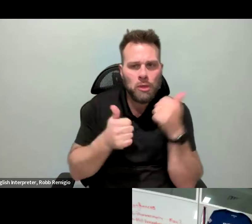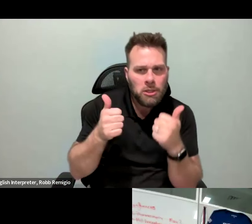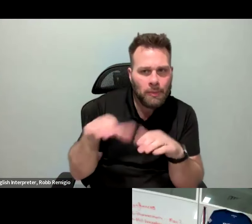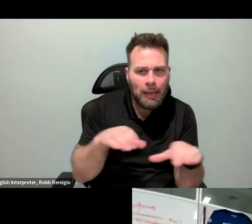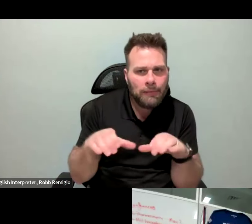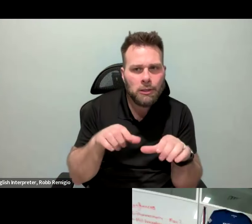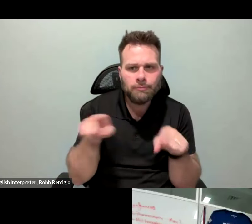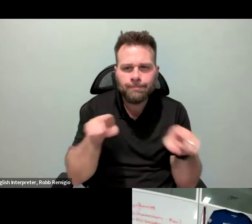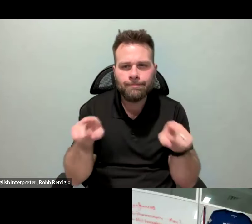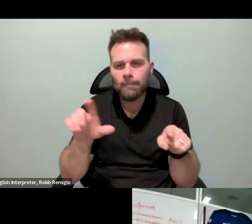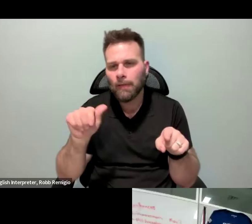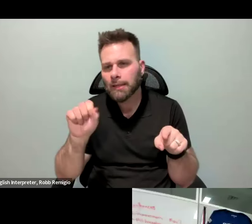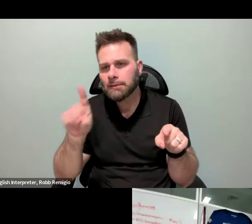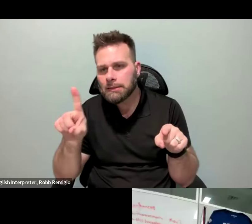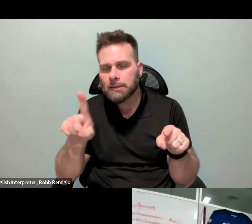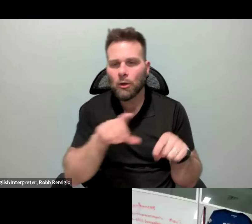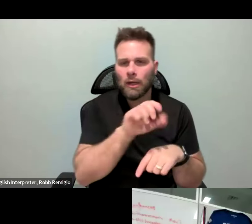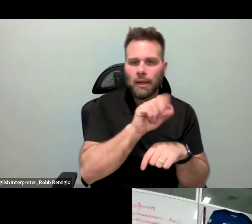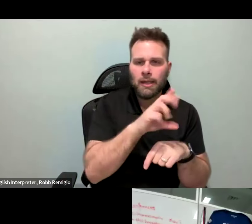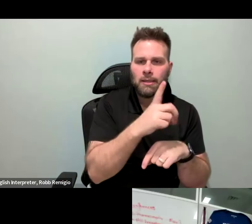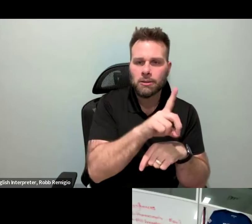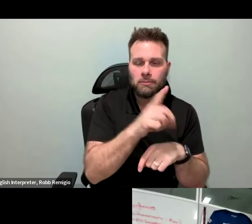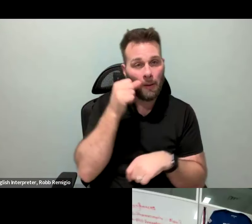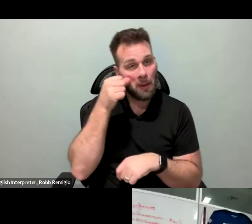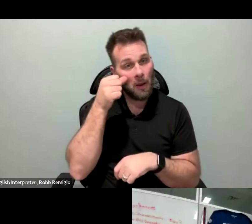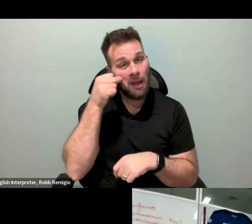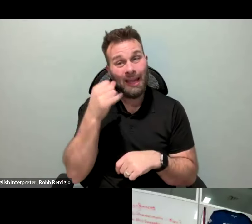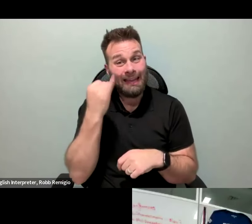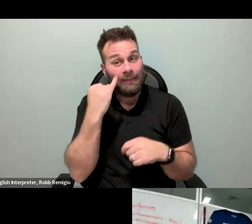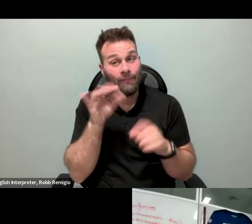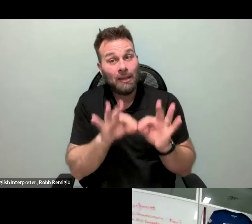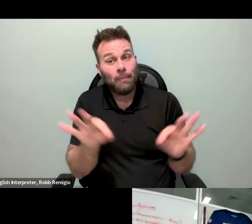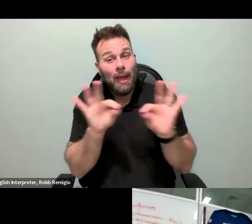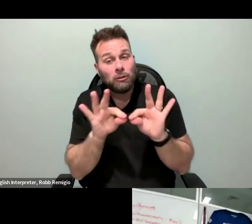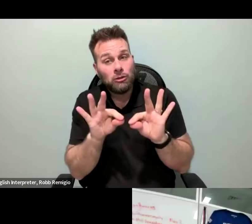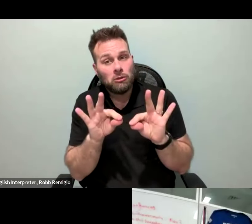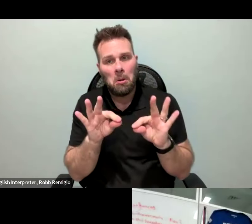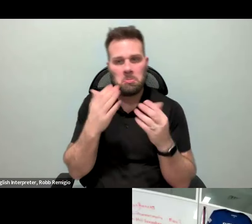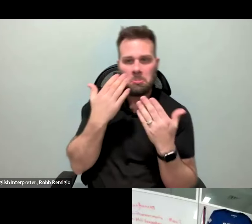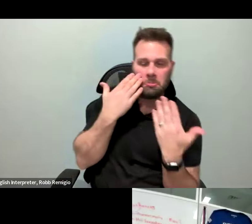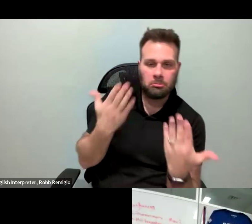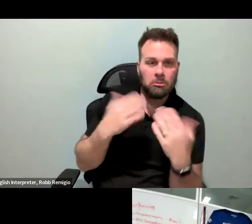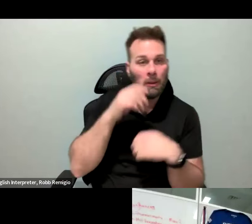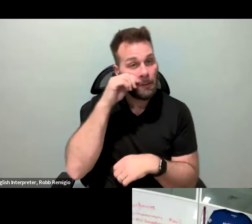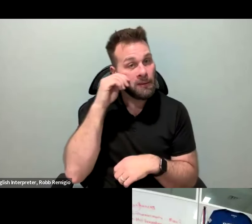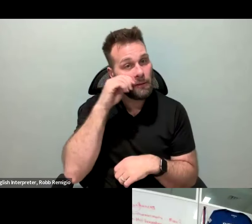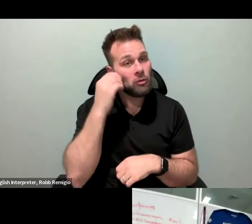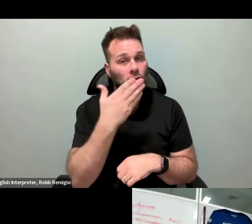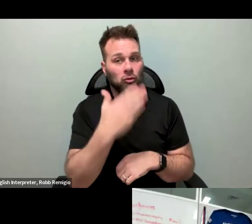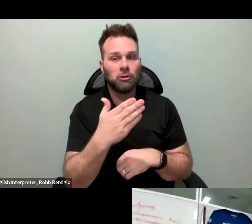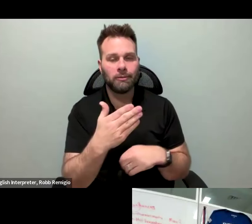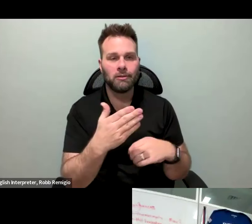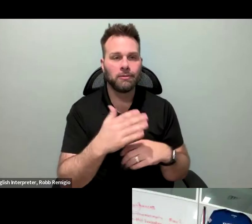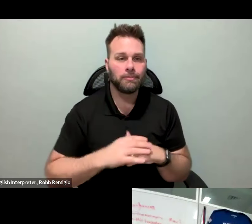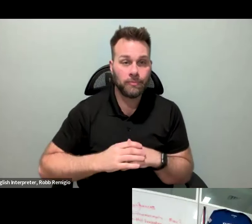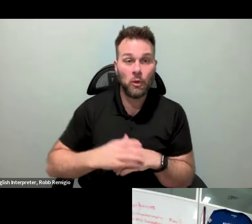So thank you for referencing that last part, whether that matters. If you've identified that your child has